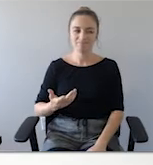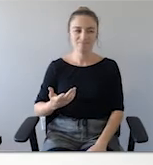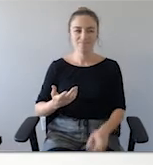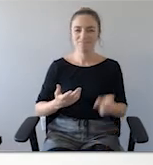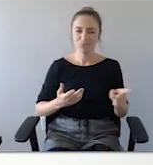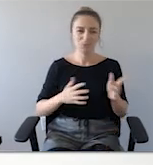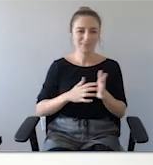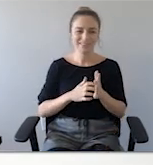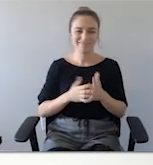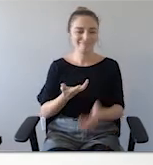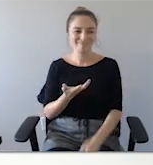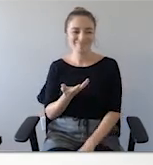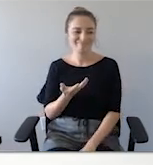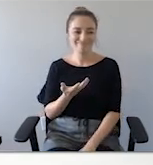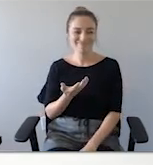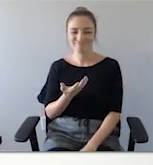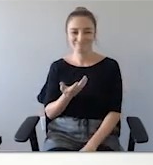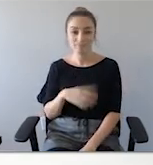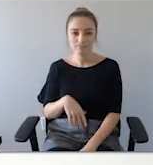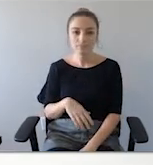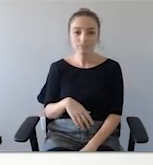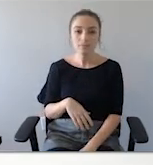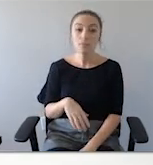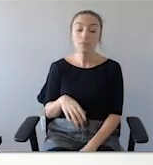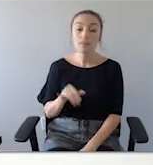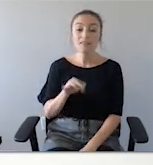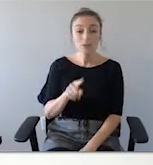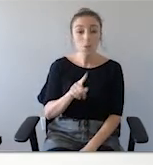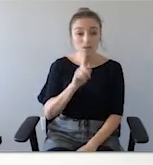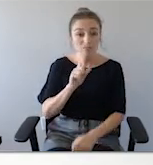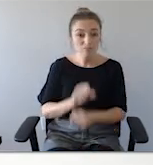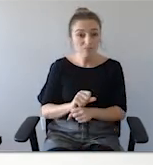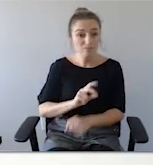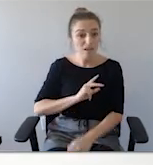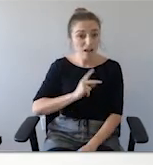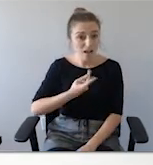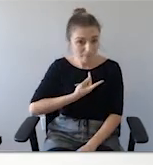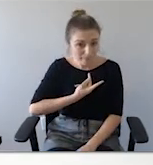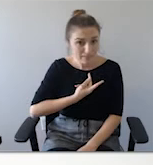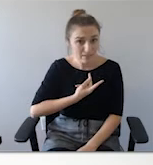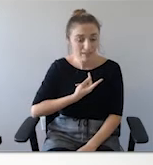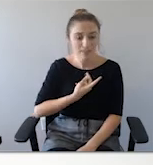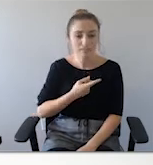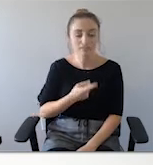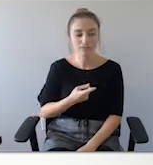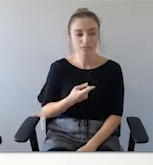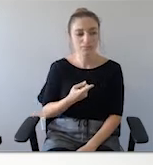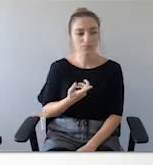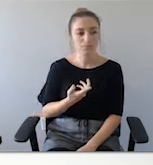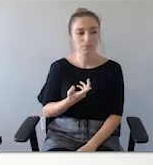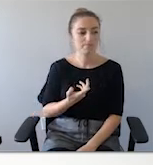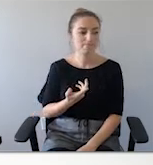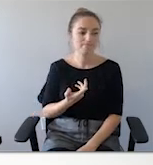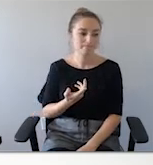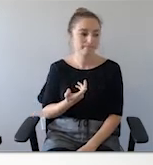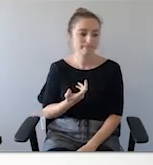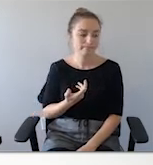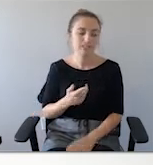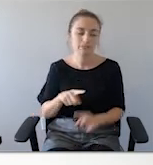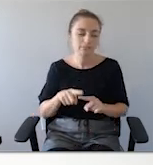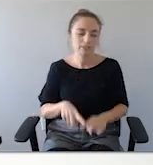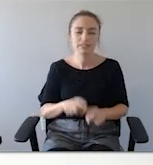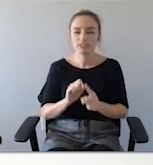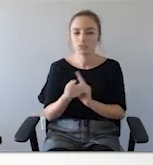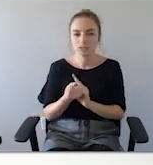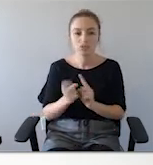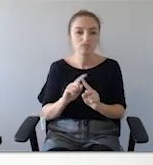weak. Now, if you are upset, all you need, and if you're sitting there, so it depends on, the situation, if you're online or if